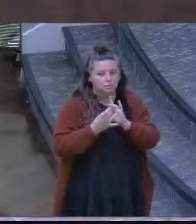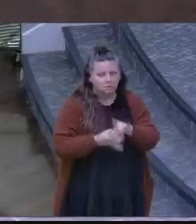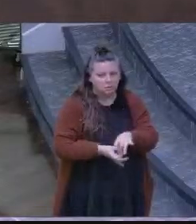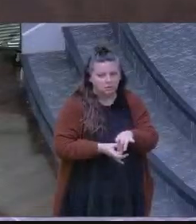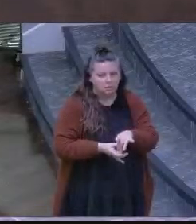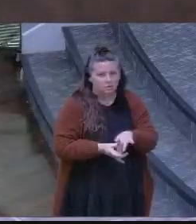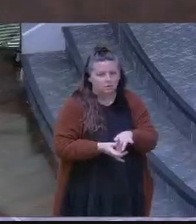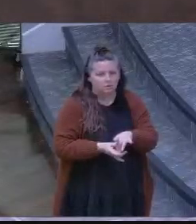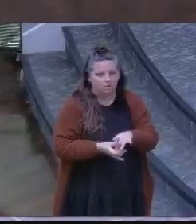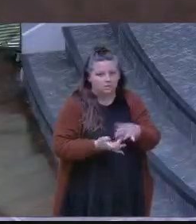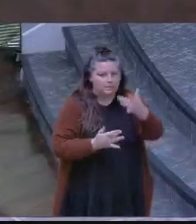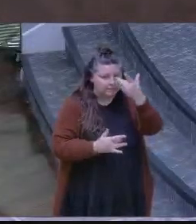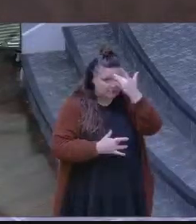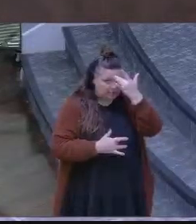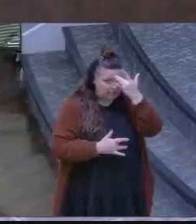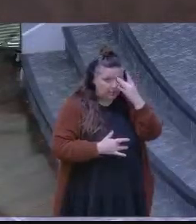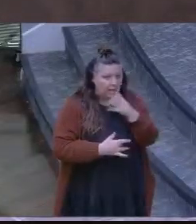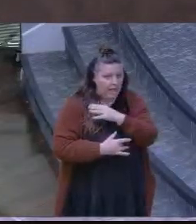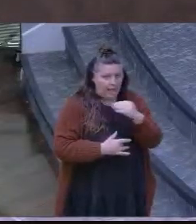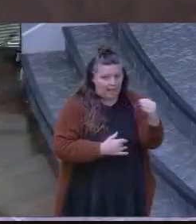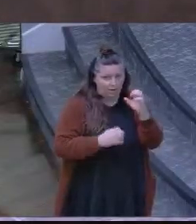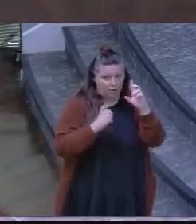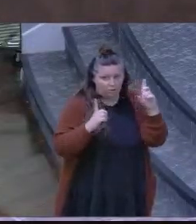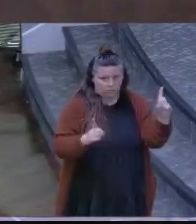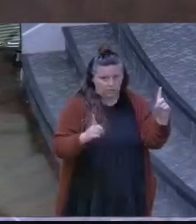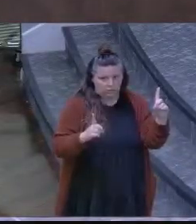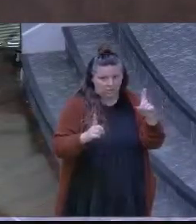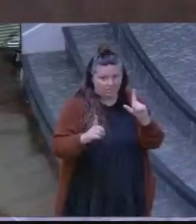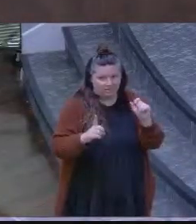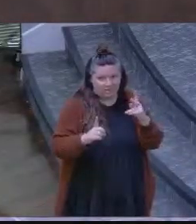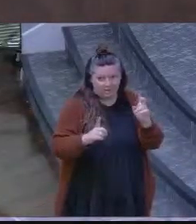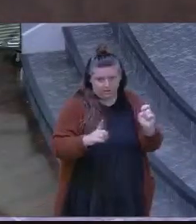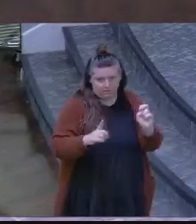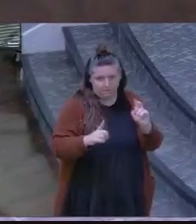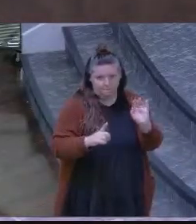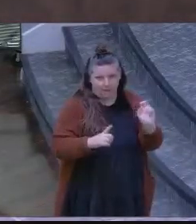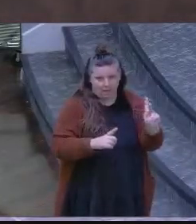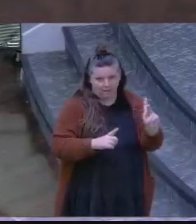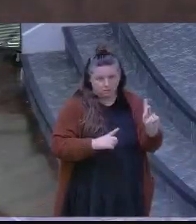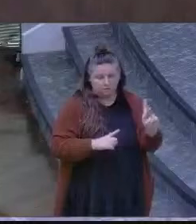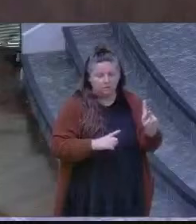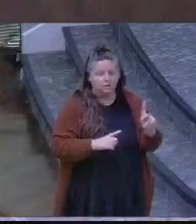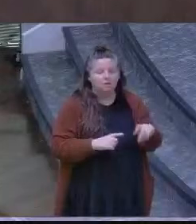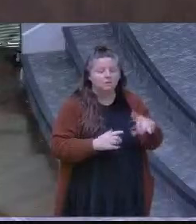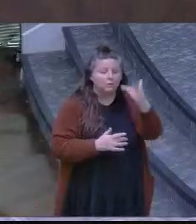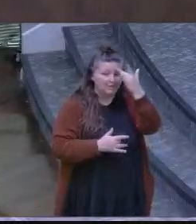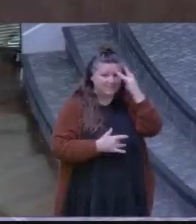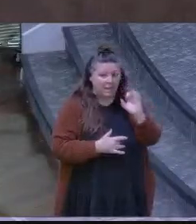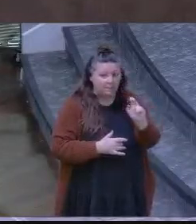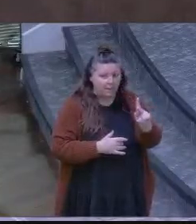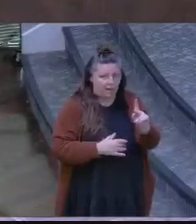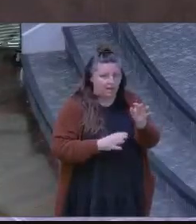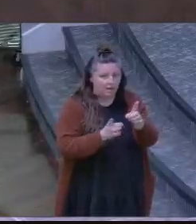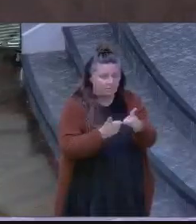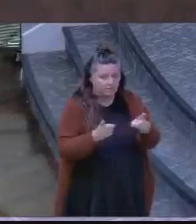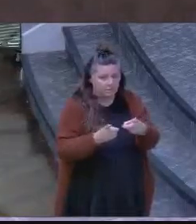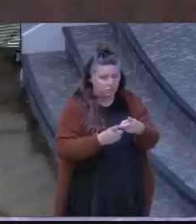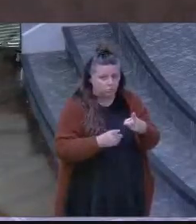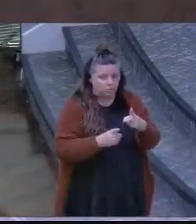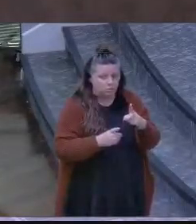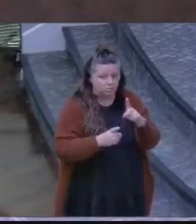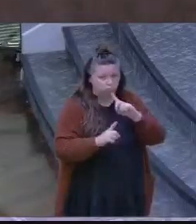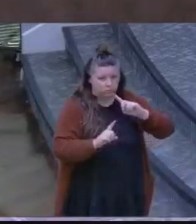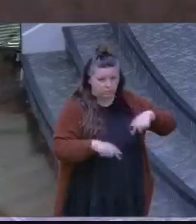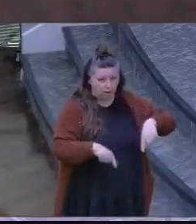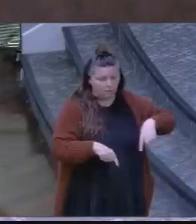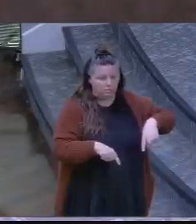sick bank and the education leave bank. With the sick bank, the district's response was that